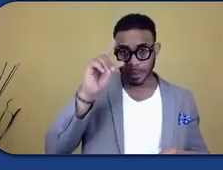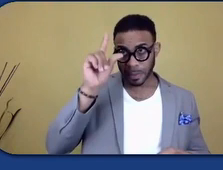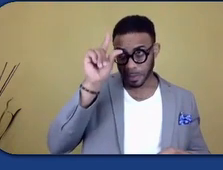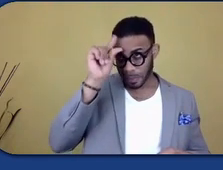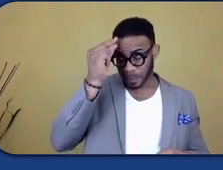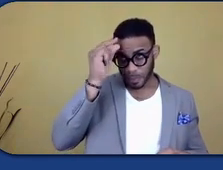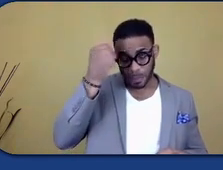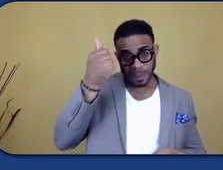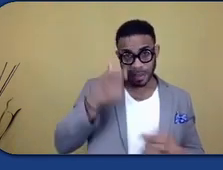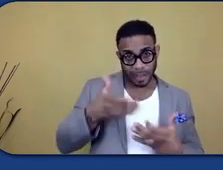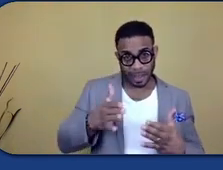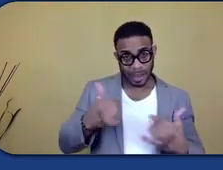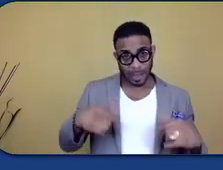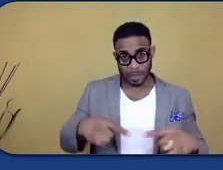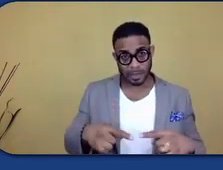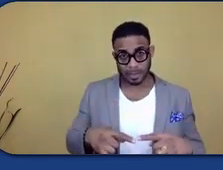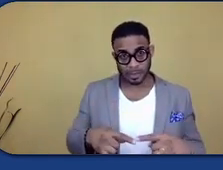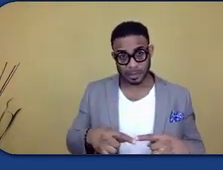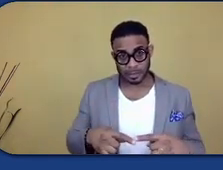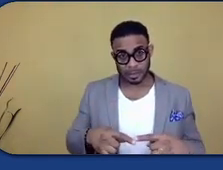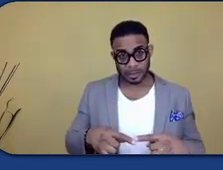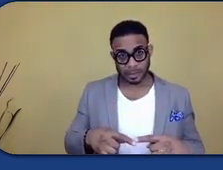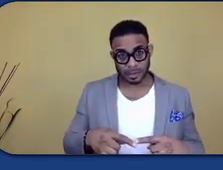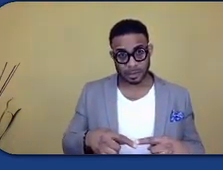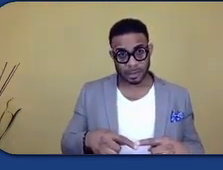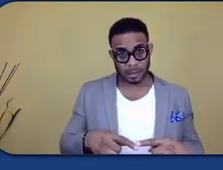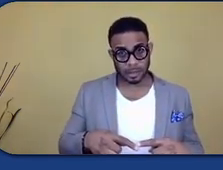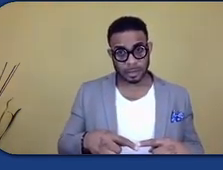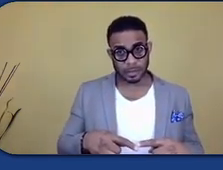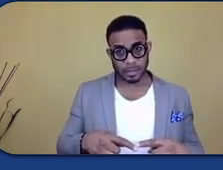illiteracy also doesn't allow arts.